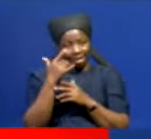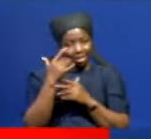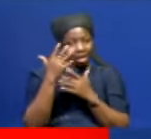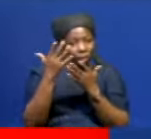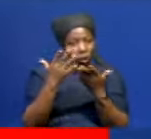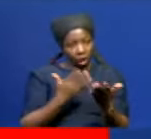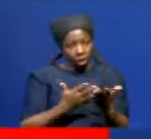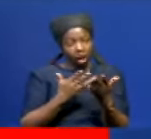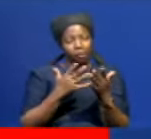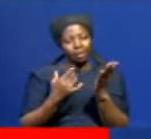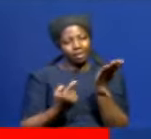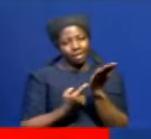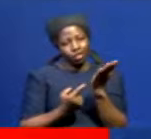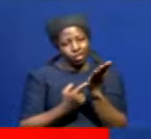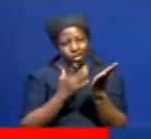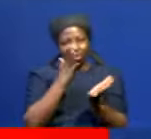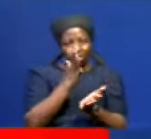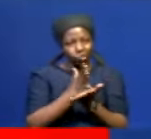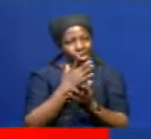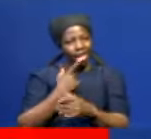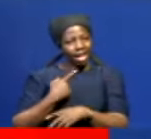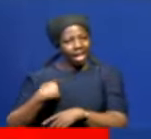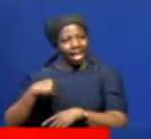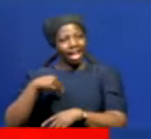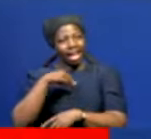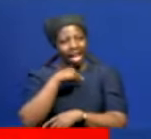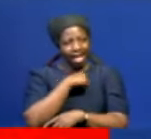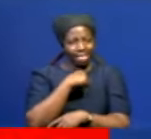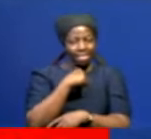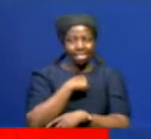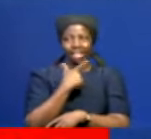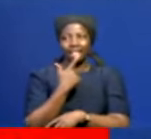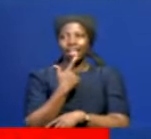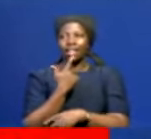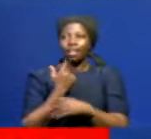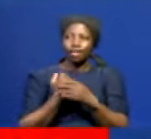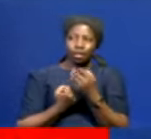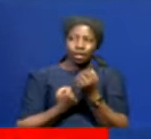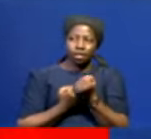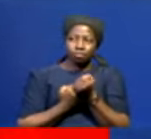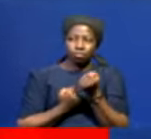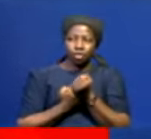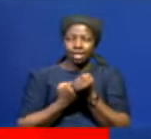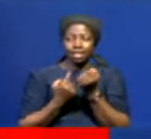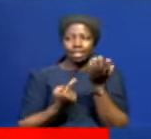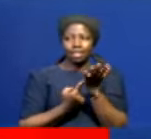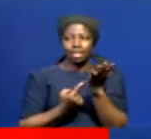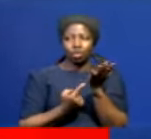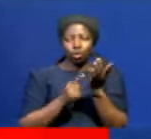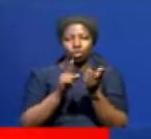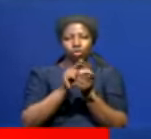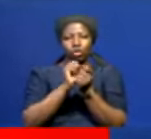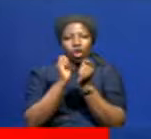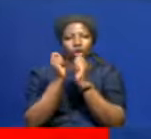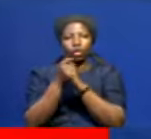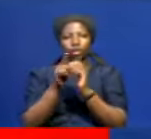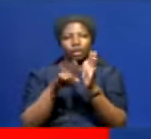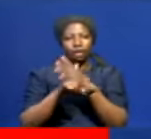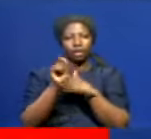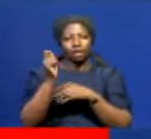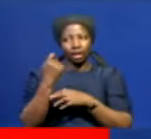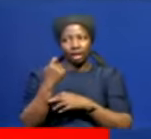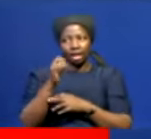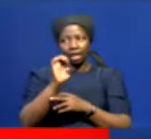technology, and indeed we are the cutting edge of driving the digital revolution in Kenya, the